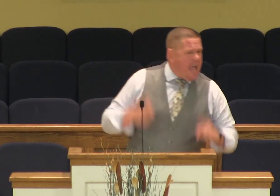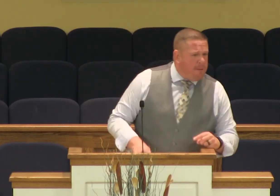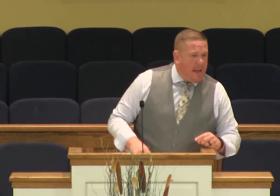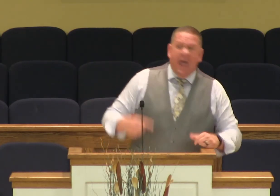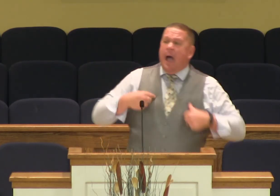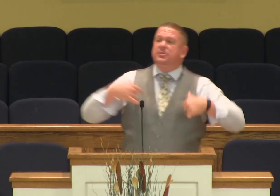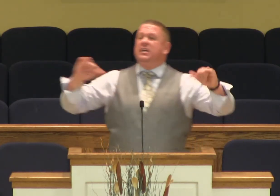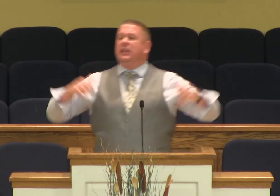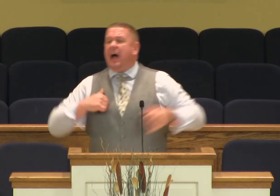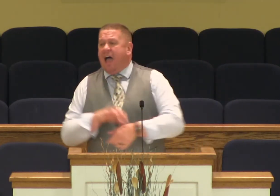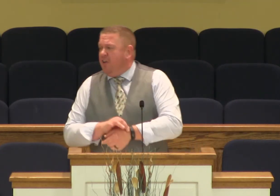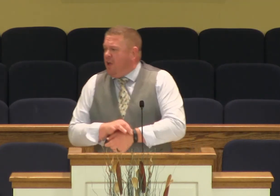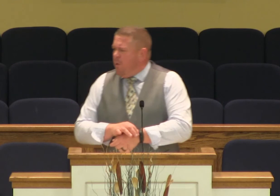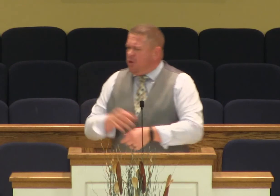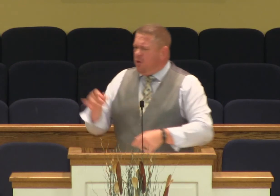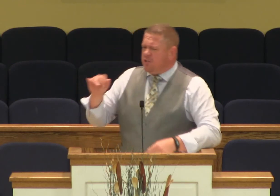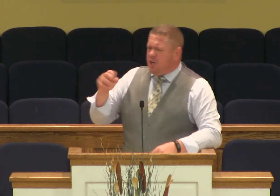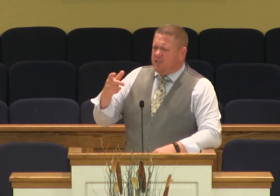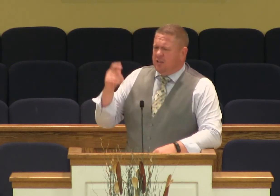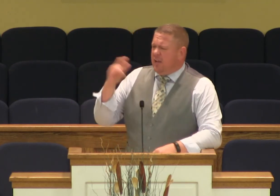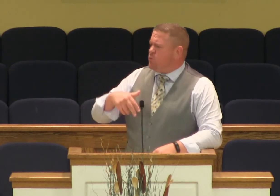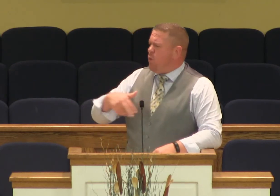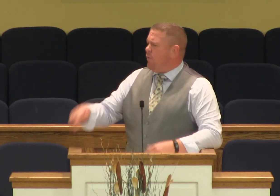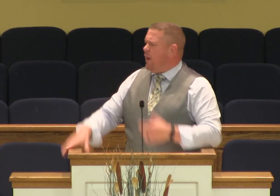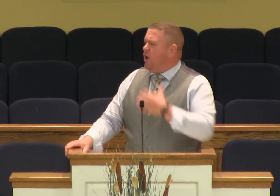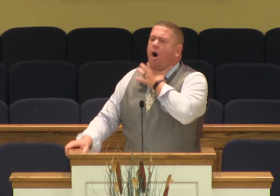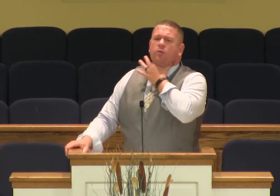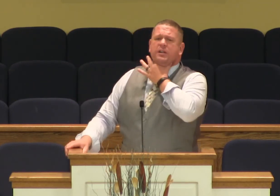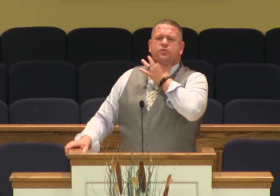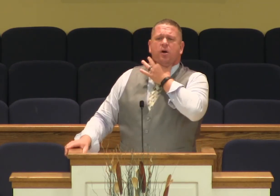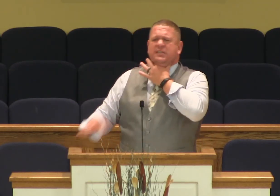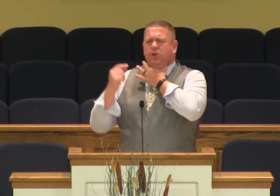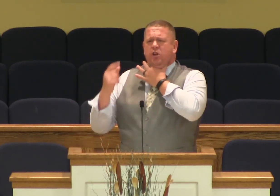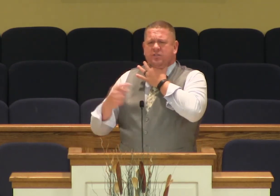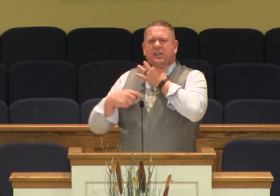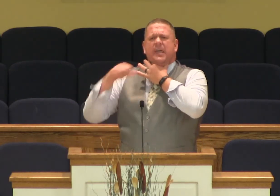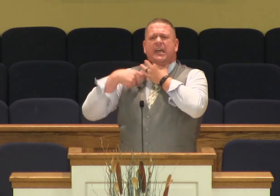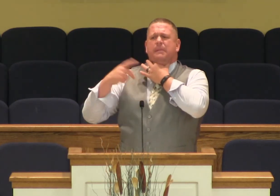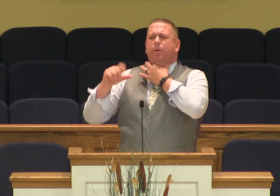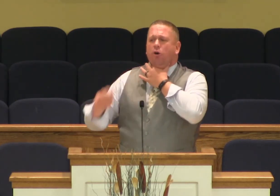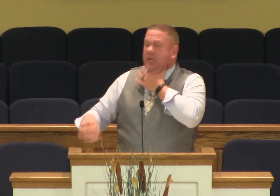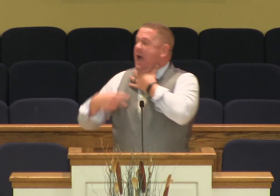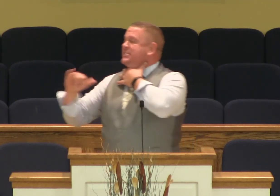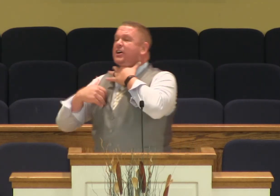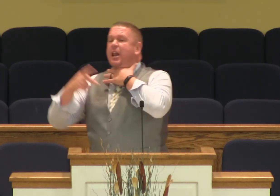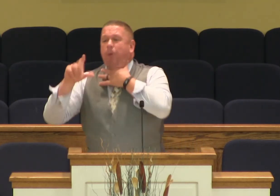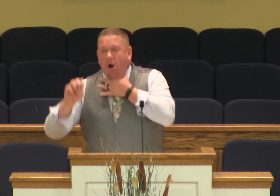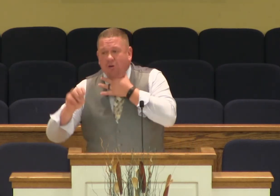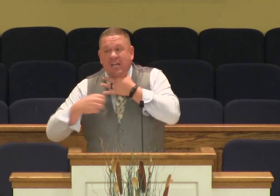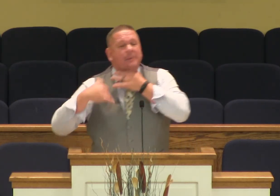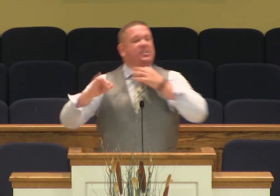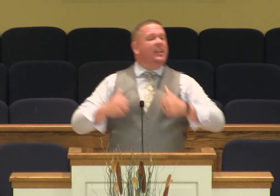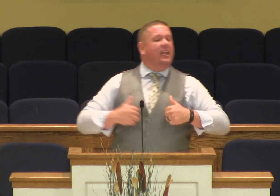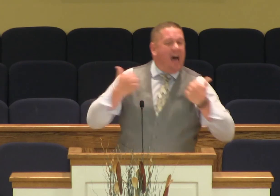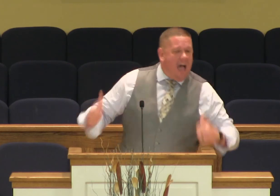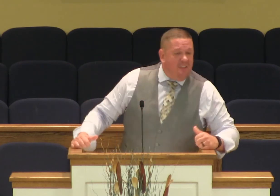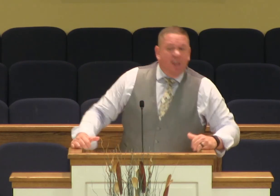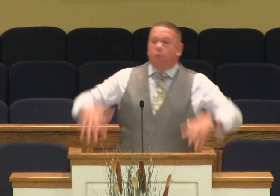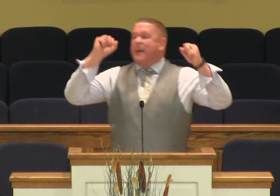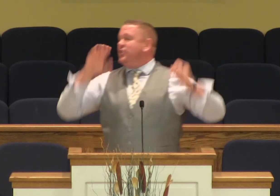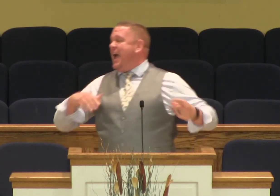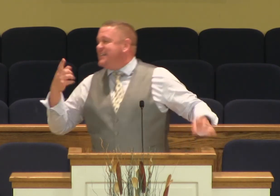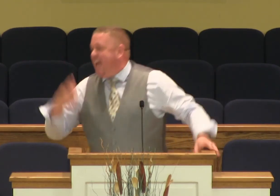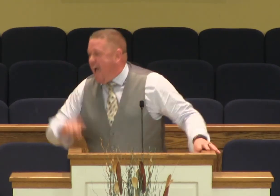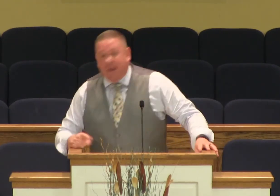hasn't happened yet. I'm still alive. What were you doing, Josh Helton, today? I was walking around holding his throat. I said, what are you doing? He says, I'm taking my pulse. I still got a pulse. I'm still alive.